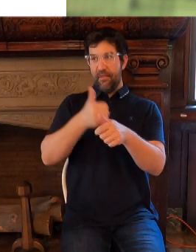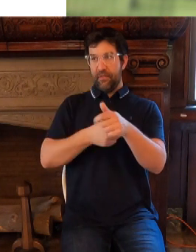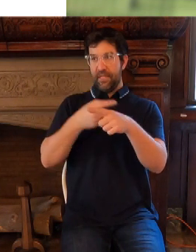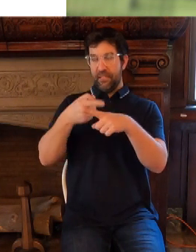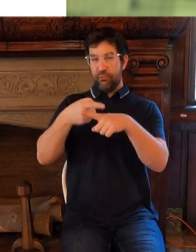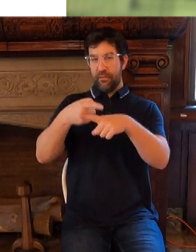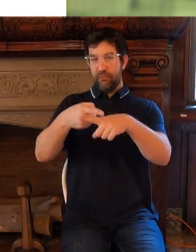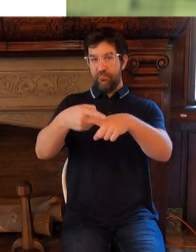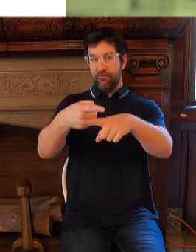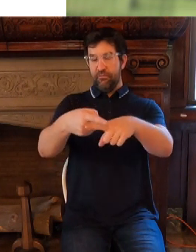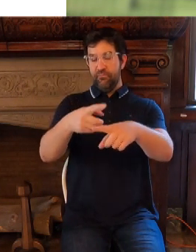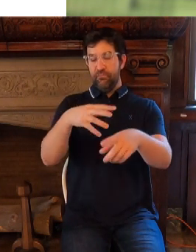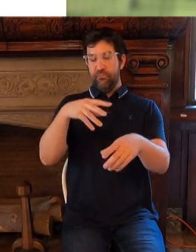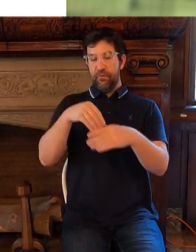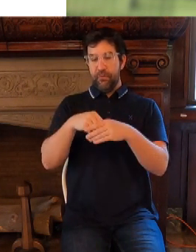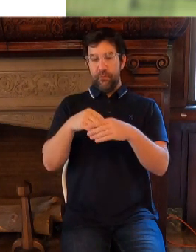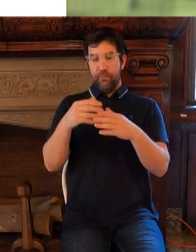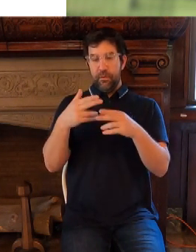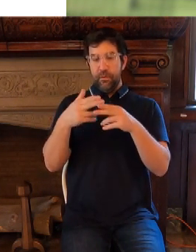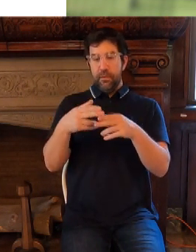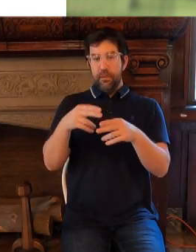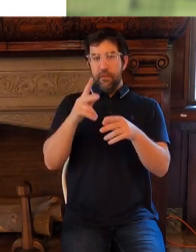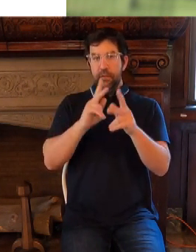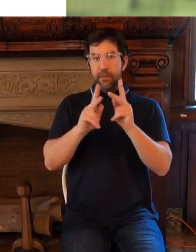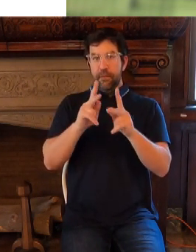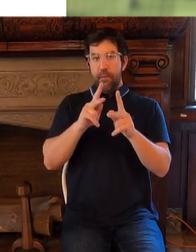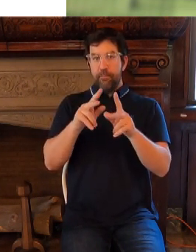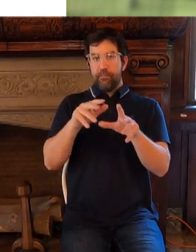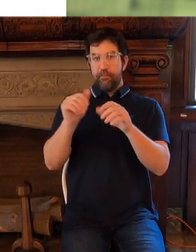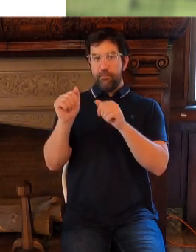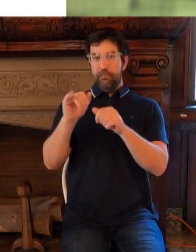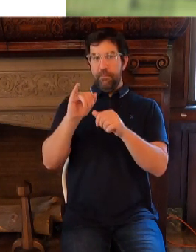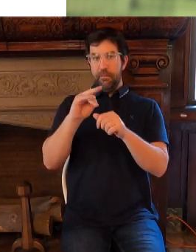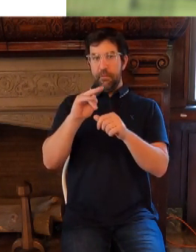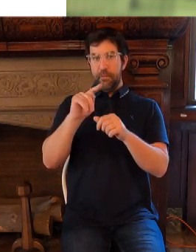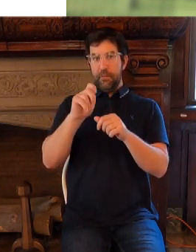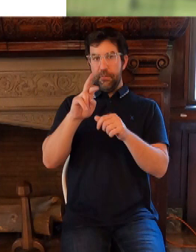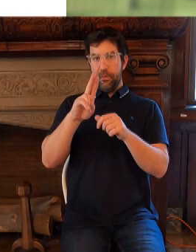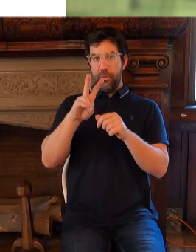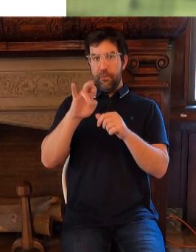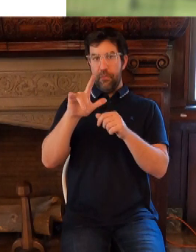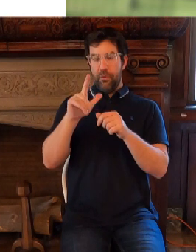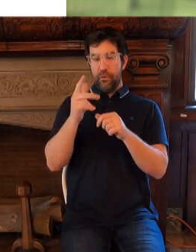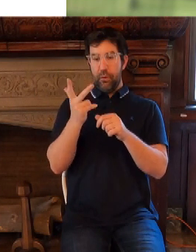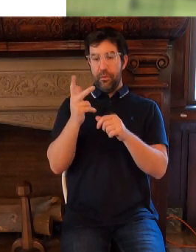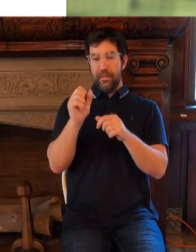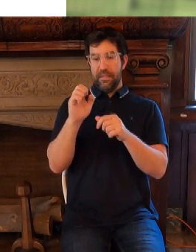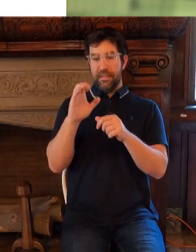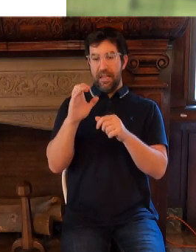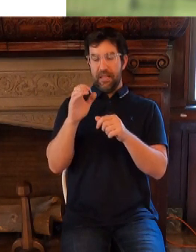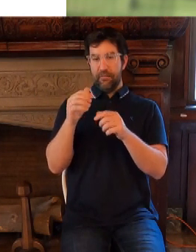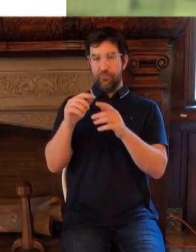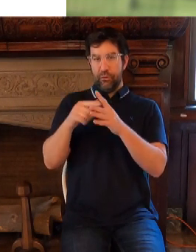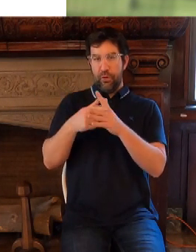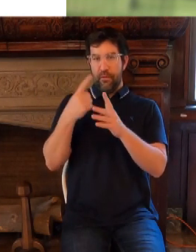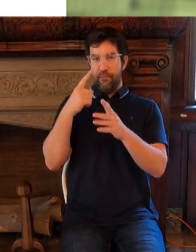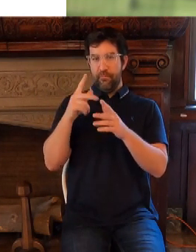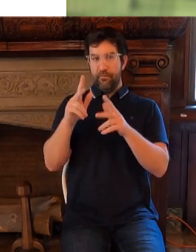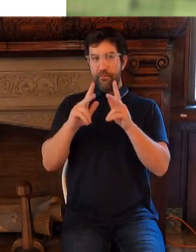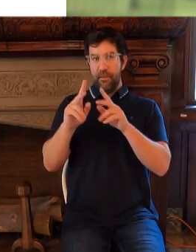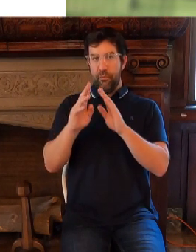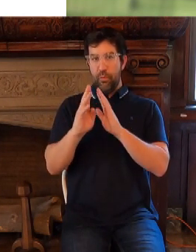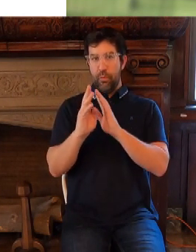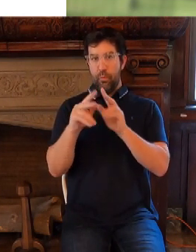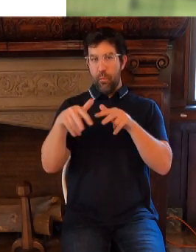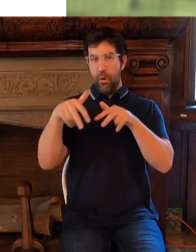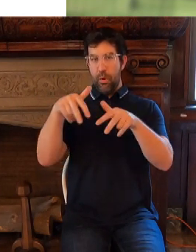intersection, we're going to include what we call pedestrian leading intervals. That's a 3-second head start for the pedestrian walk phase